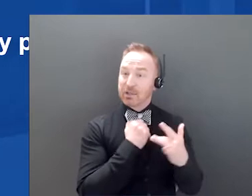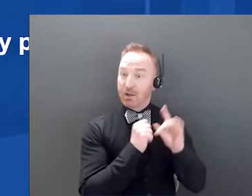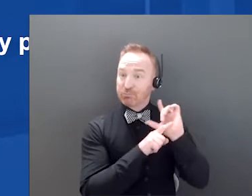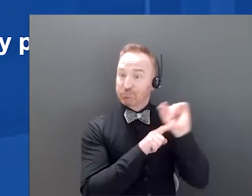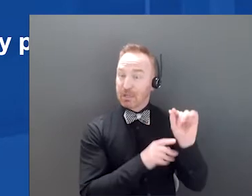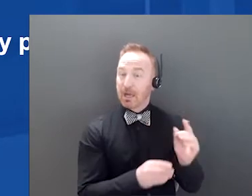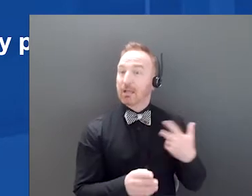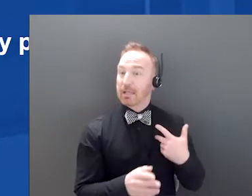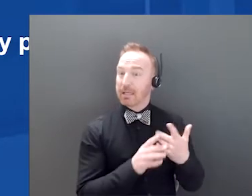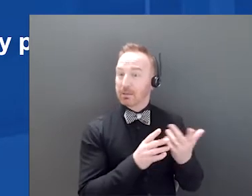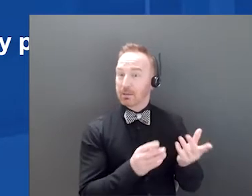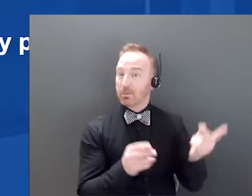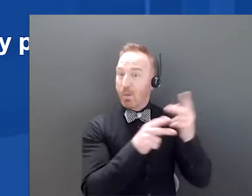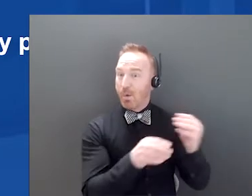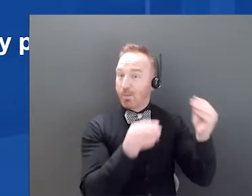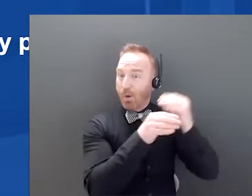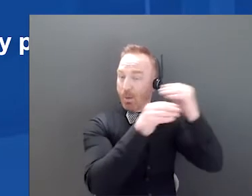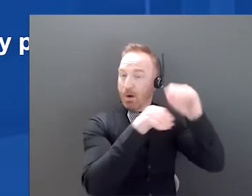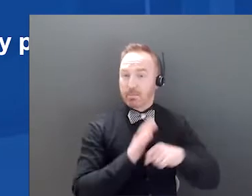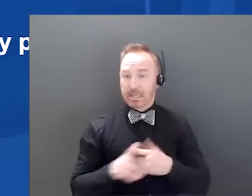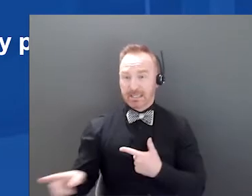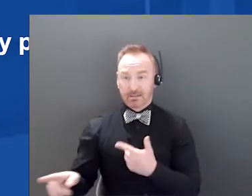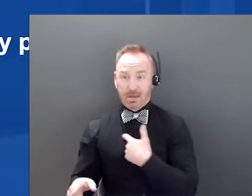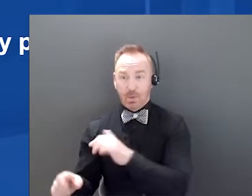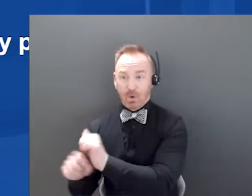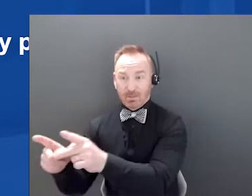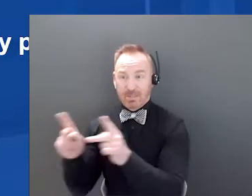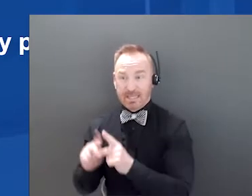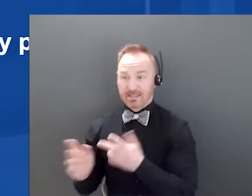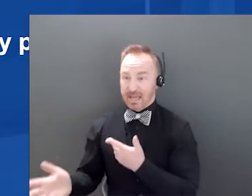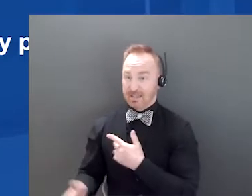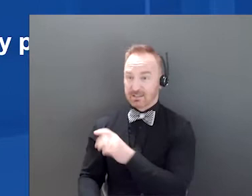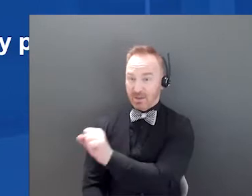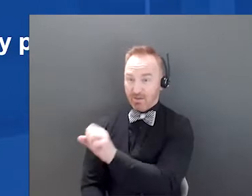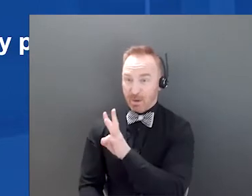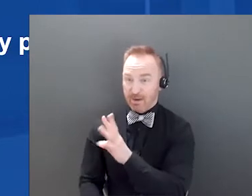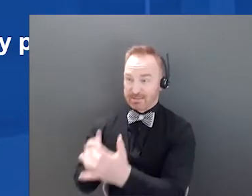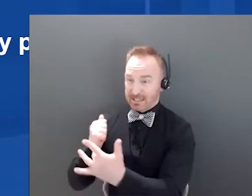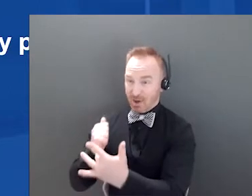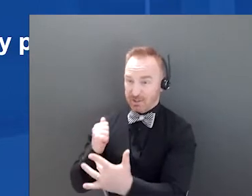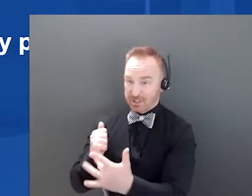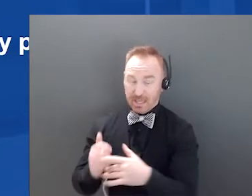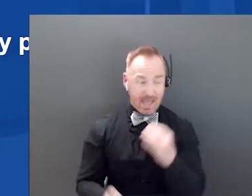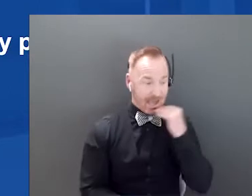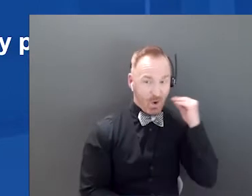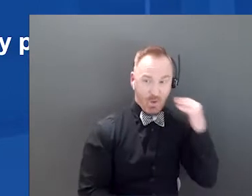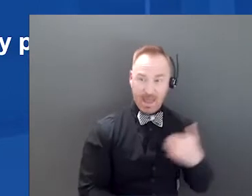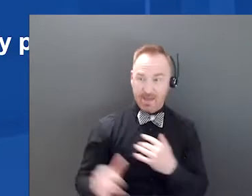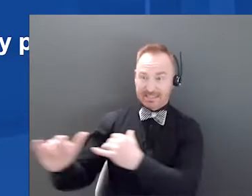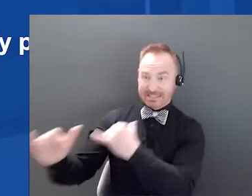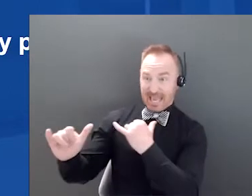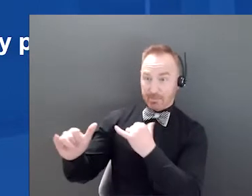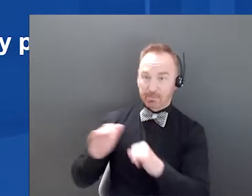have the same software they're using at work and being able to use that at home, I think it'll give, especially for people with disabilities, more